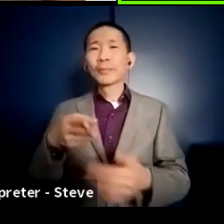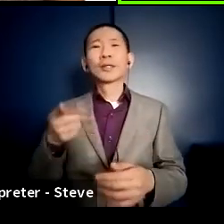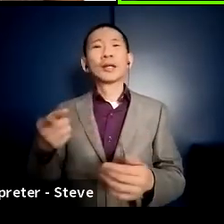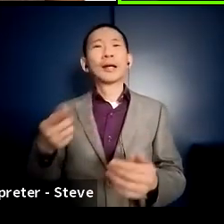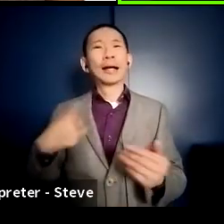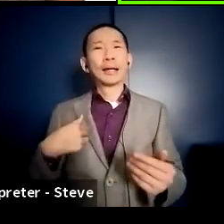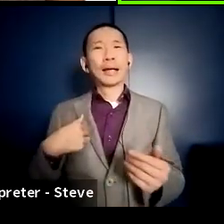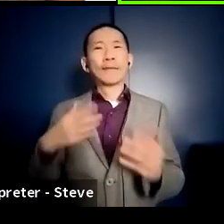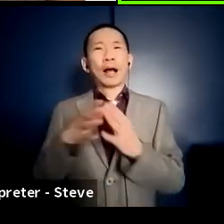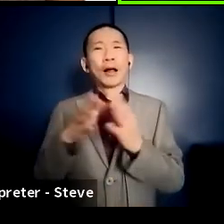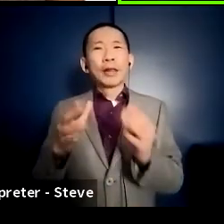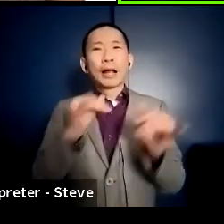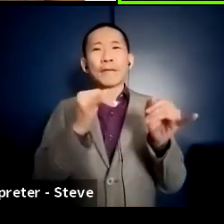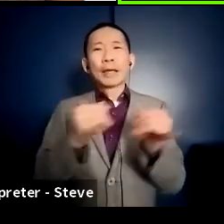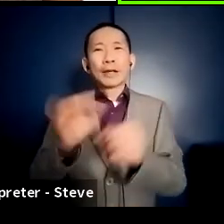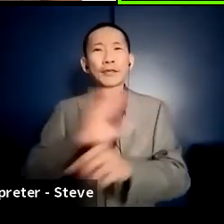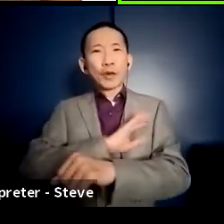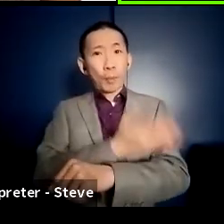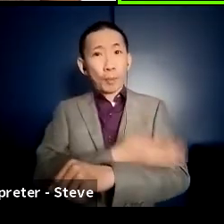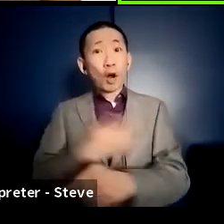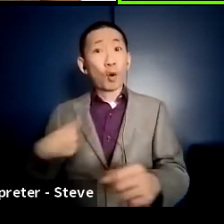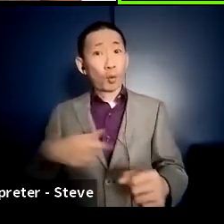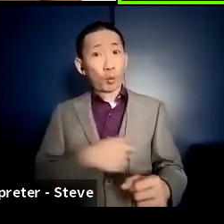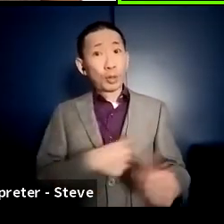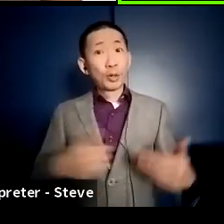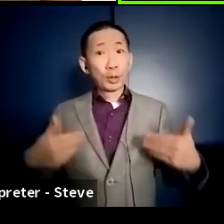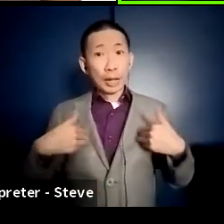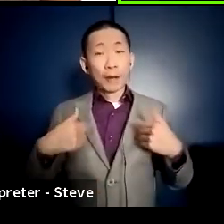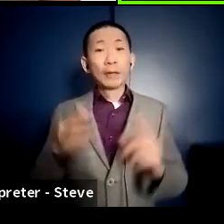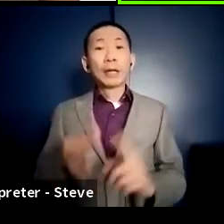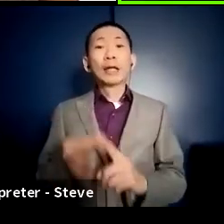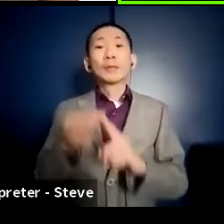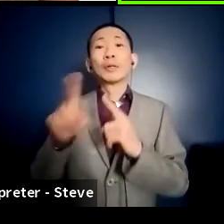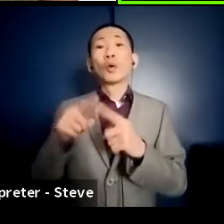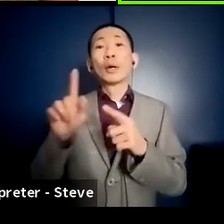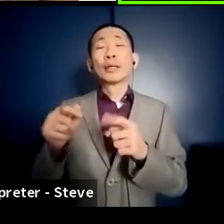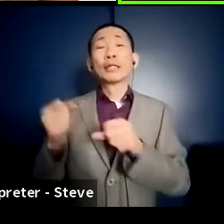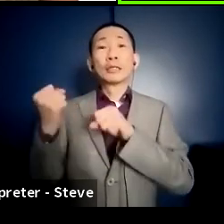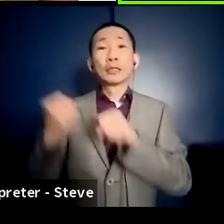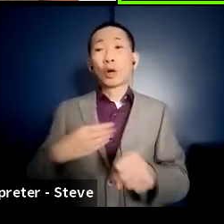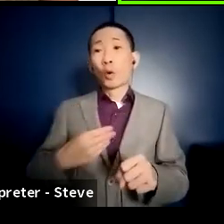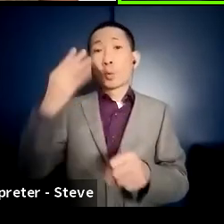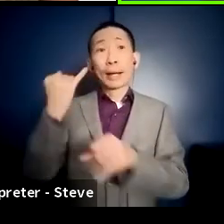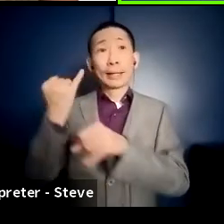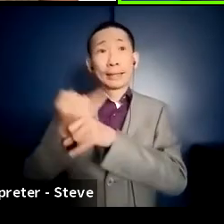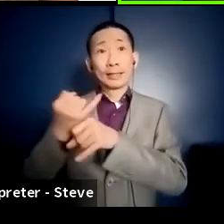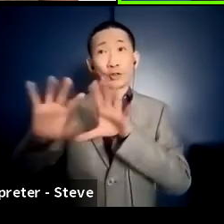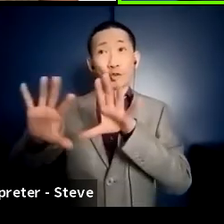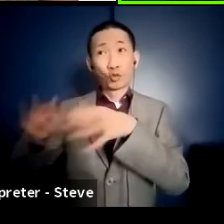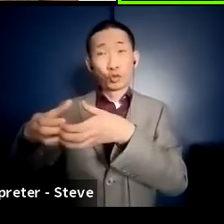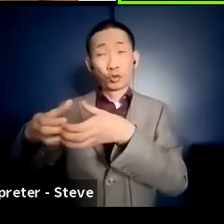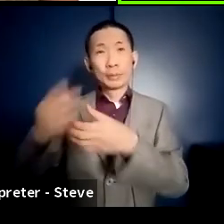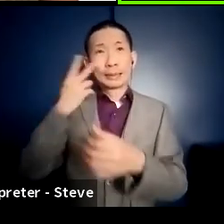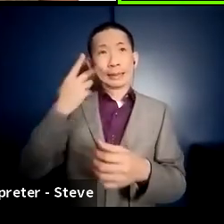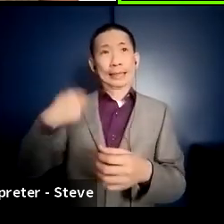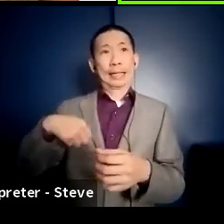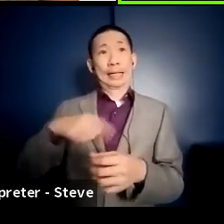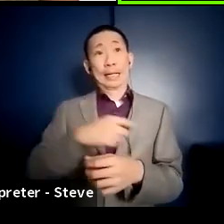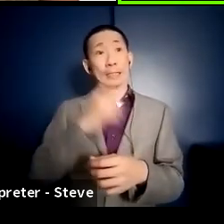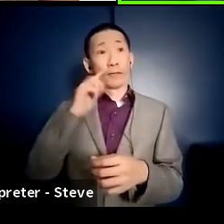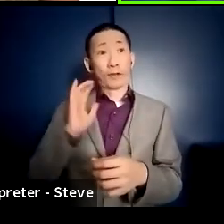of individual power that we do hold, especially when these predominantly white institutions see us for who we